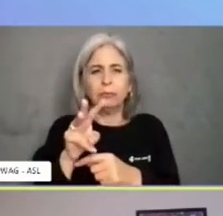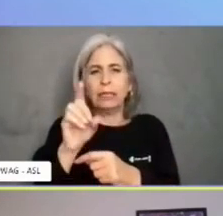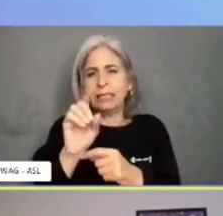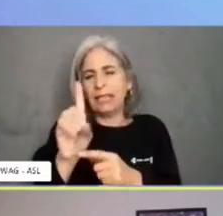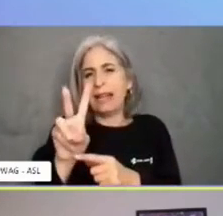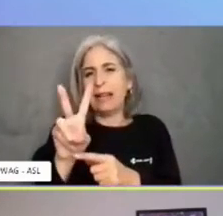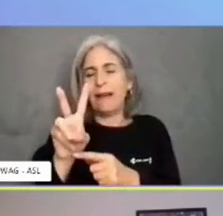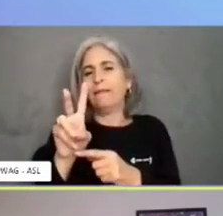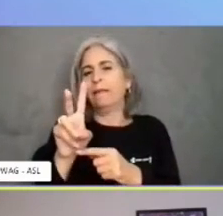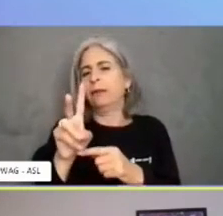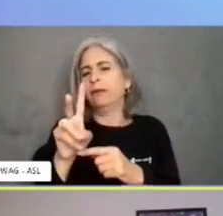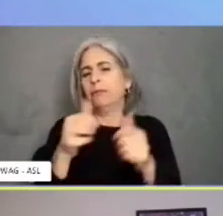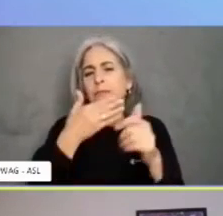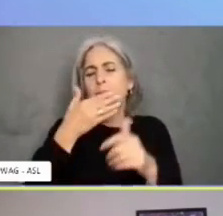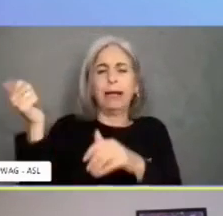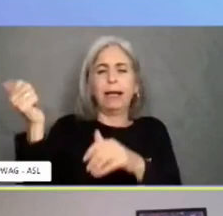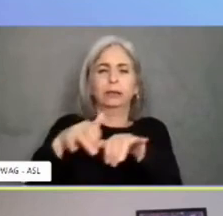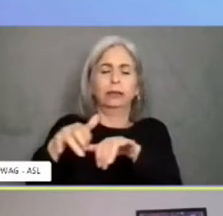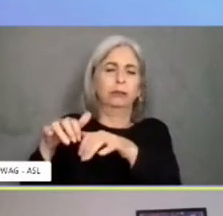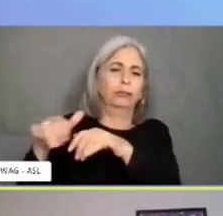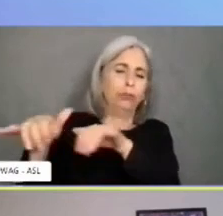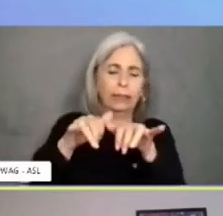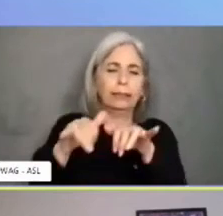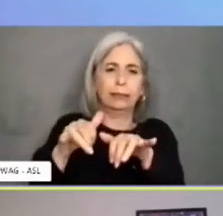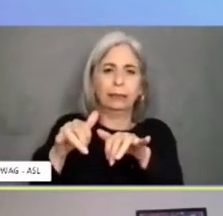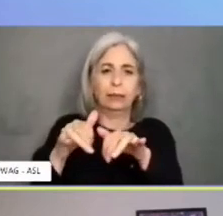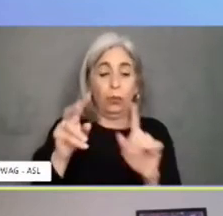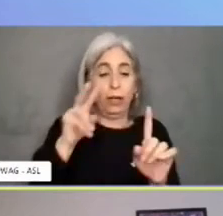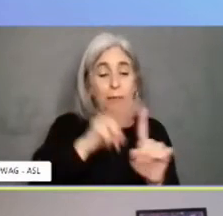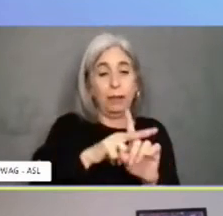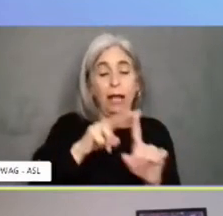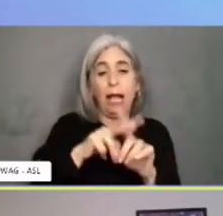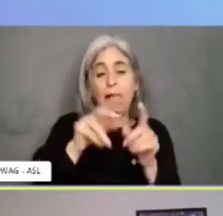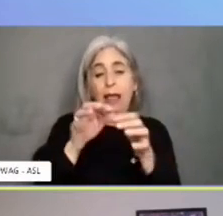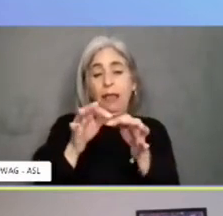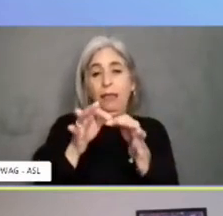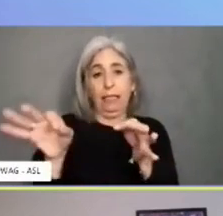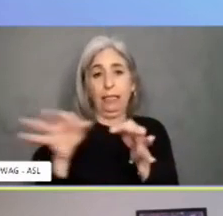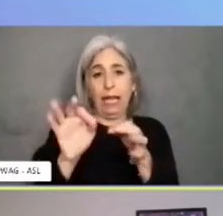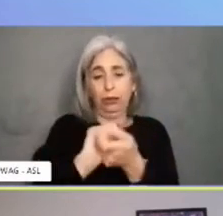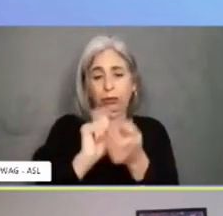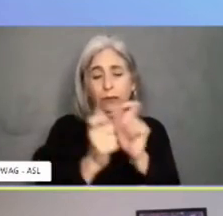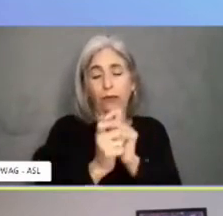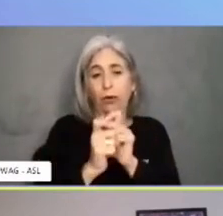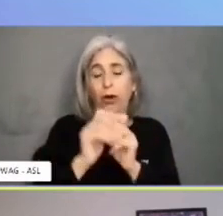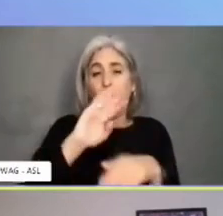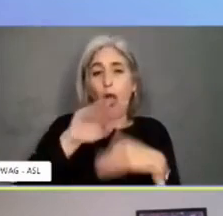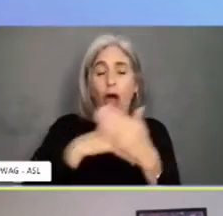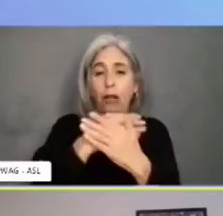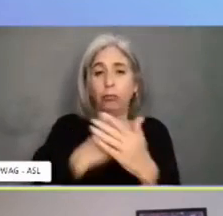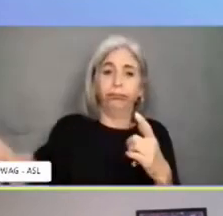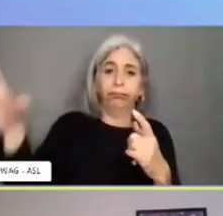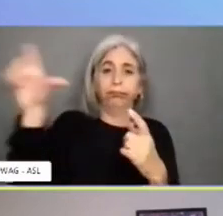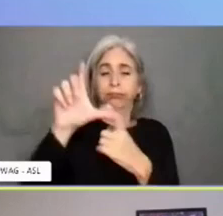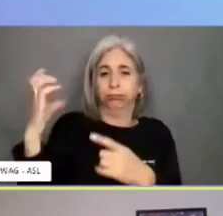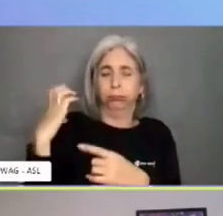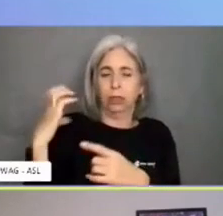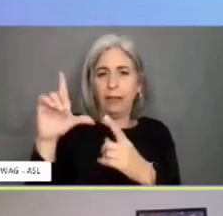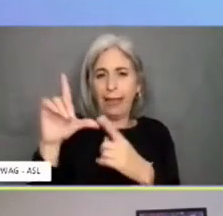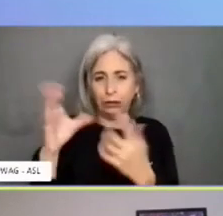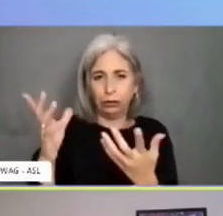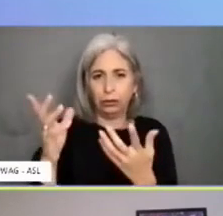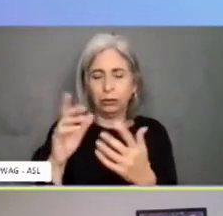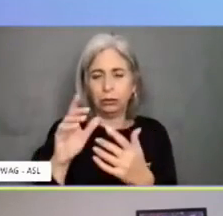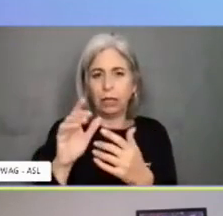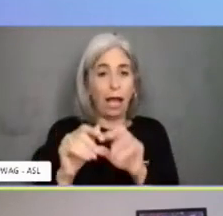some CSS for this. We're going to apply the text transform uppercase style to our button. And as you can see on